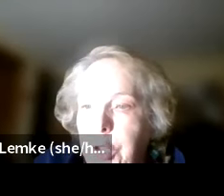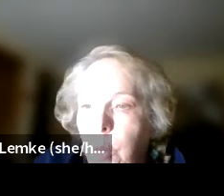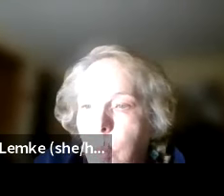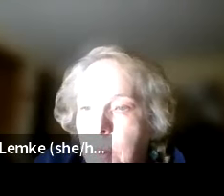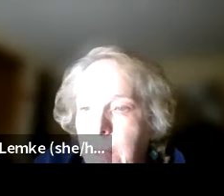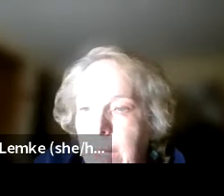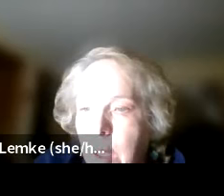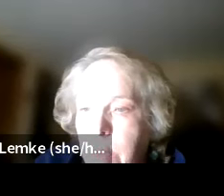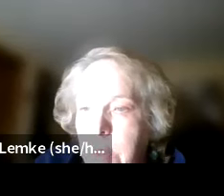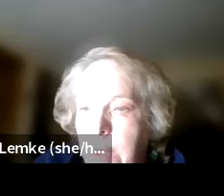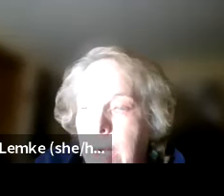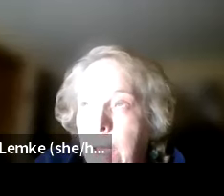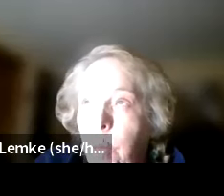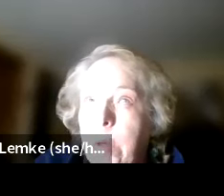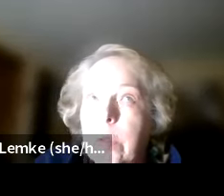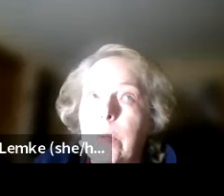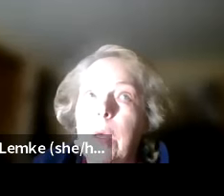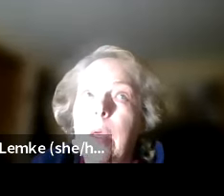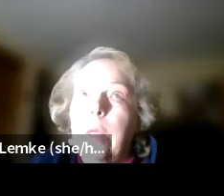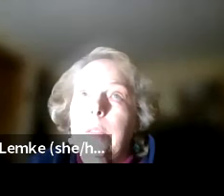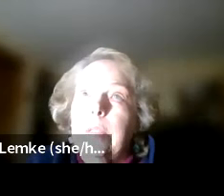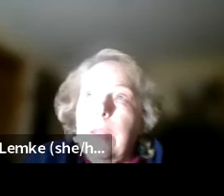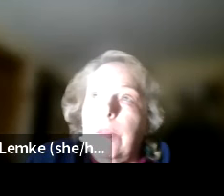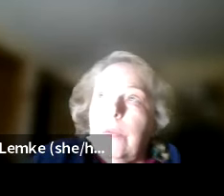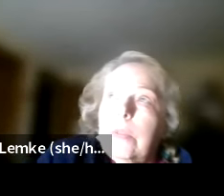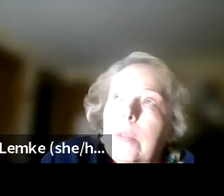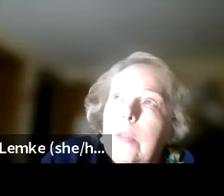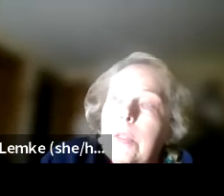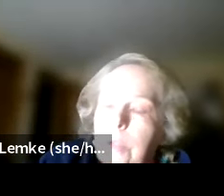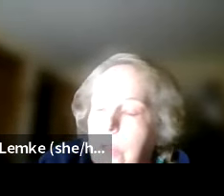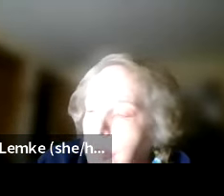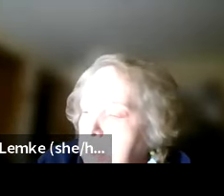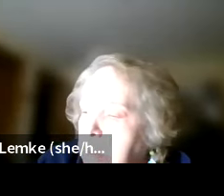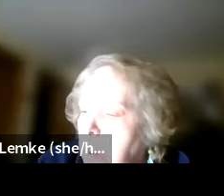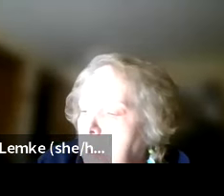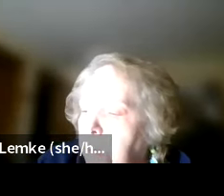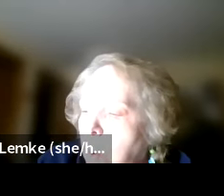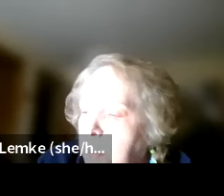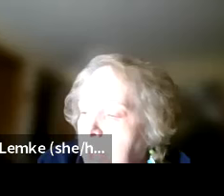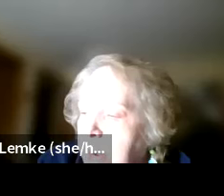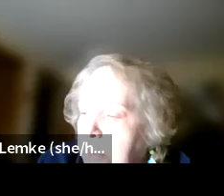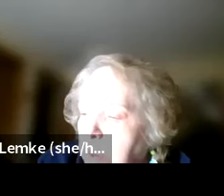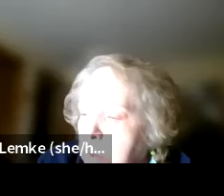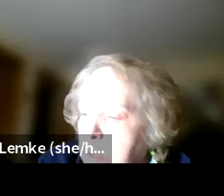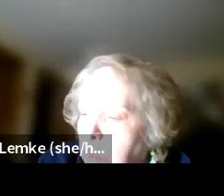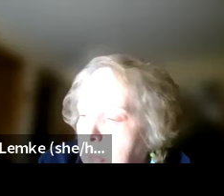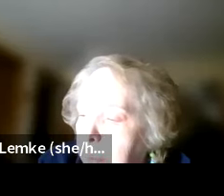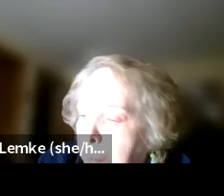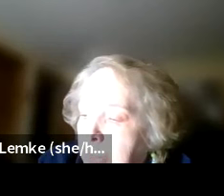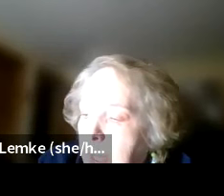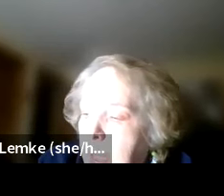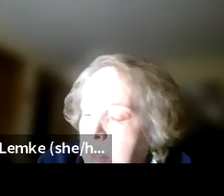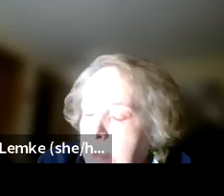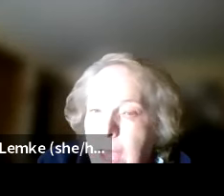of a national warm line council. And I want to say that there's this stress, the role of warm line peers as